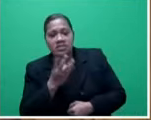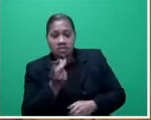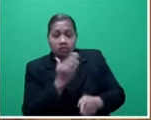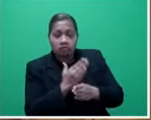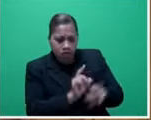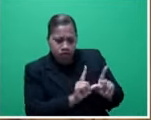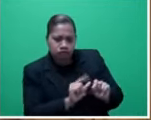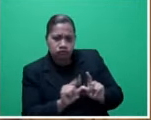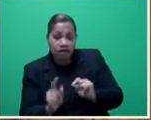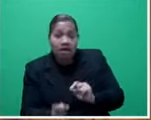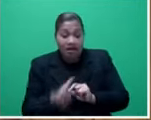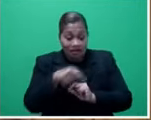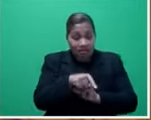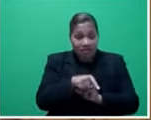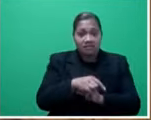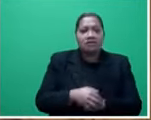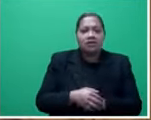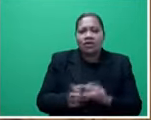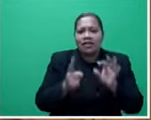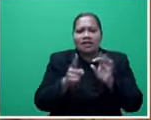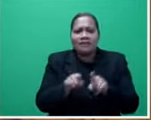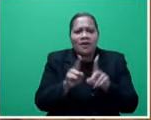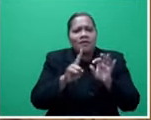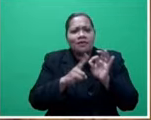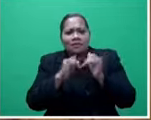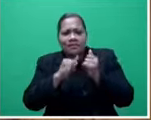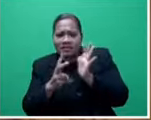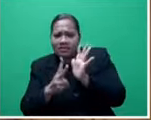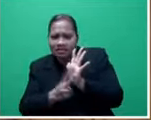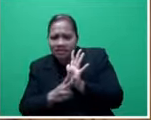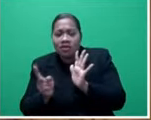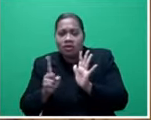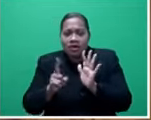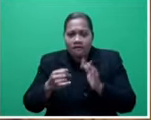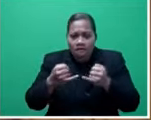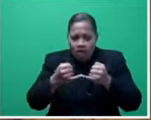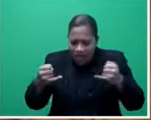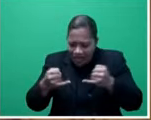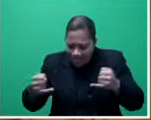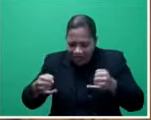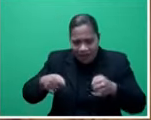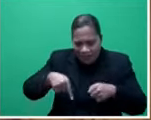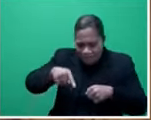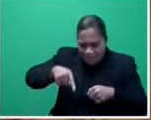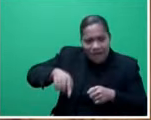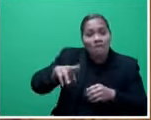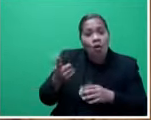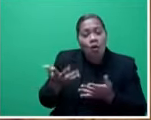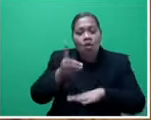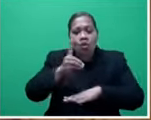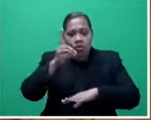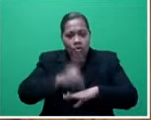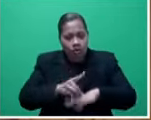regards to priority setting in PSVs and line marking for disabled persons. The National Building Code